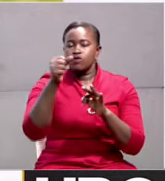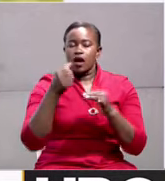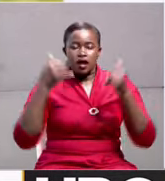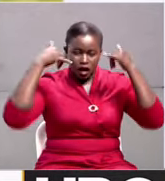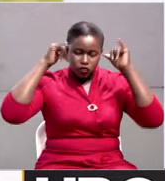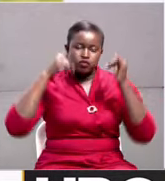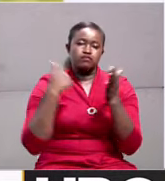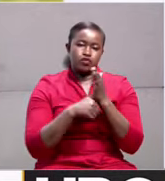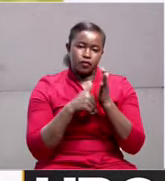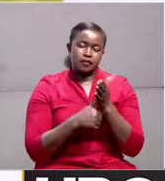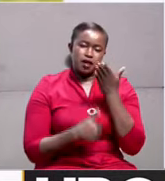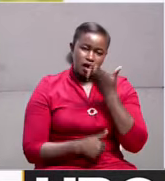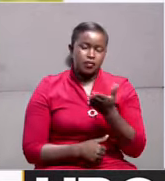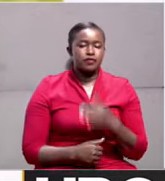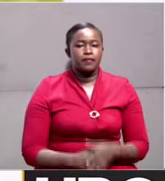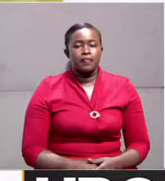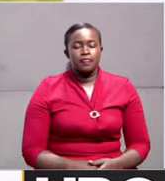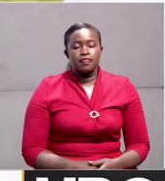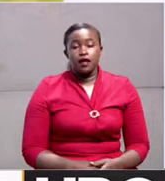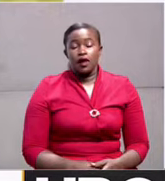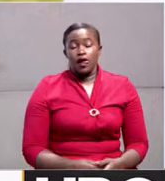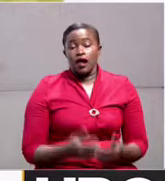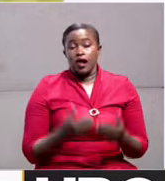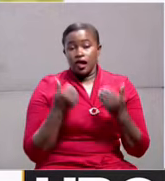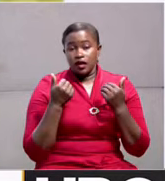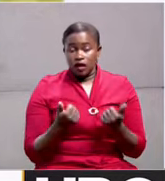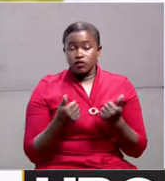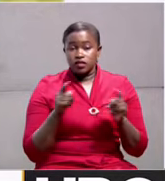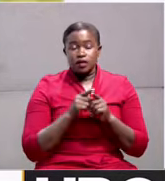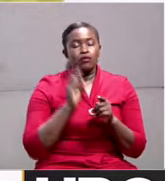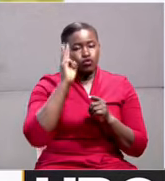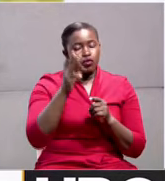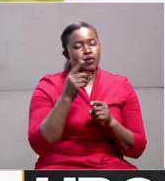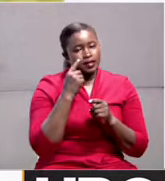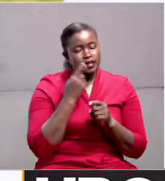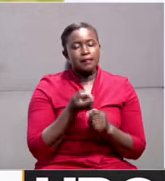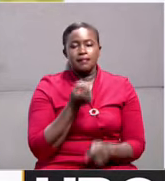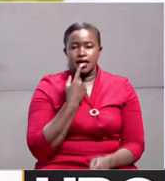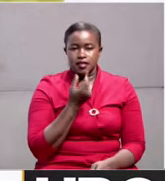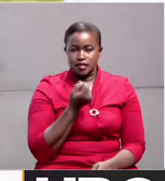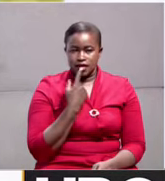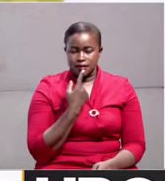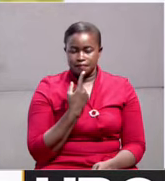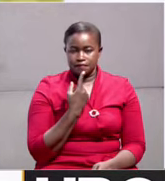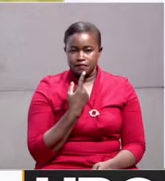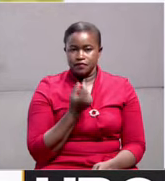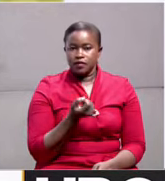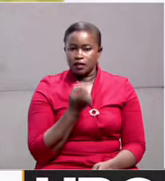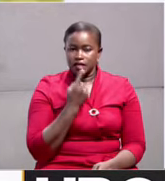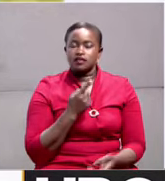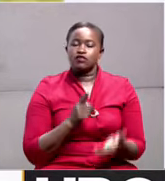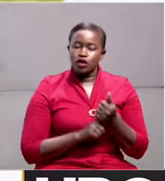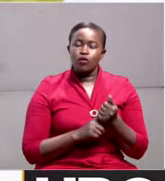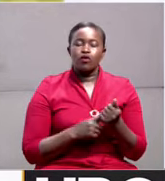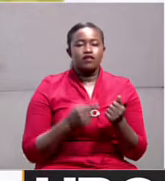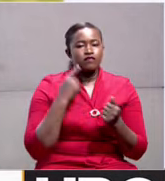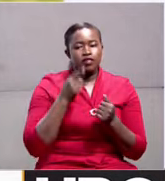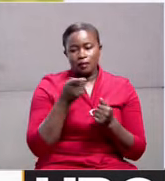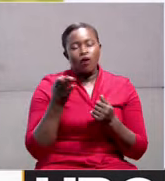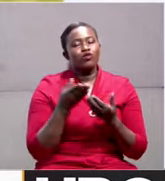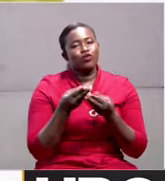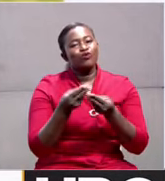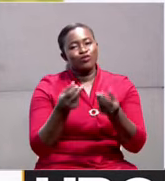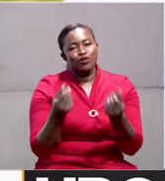is. So I now, you will see the medicine which we have got for them. But before that,